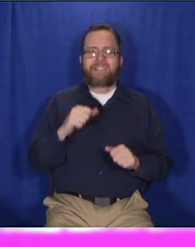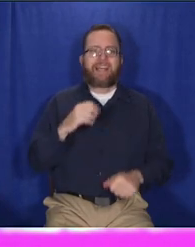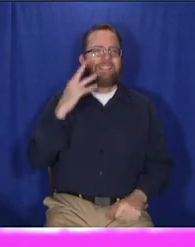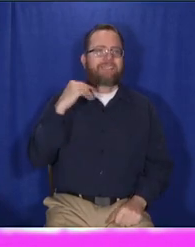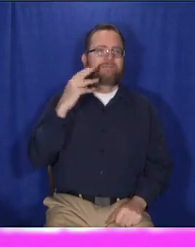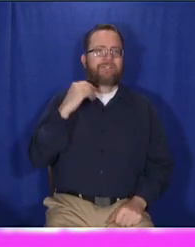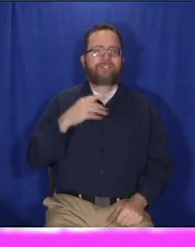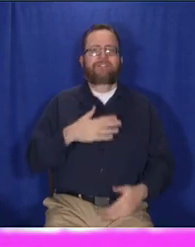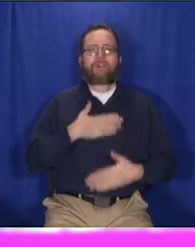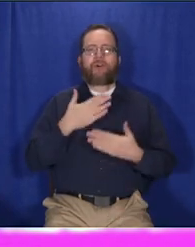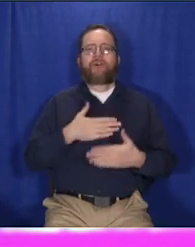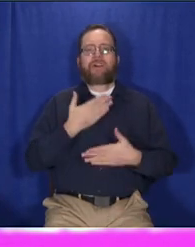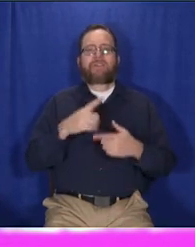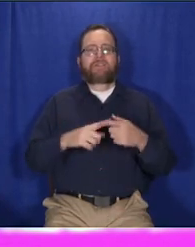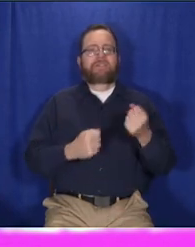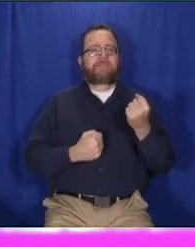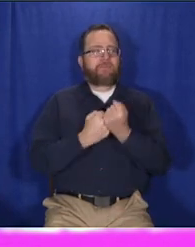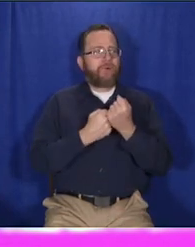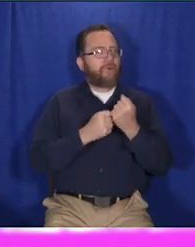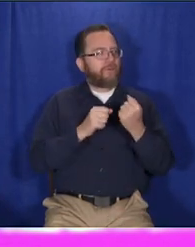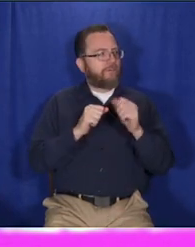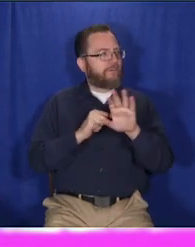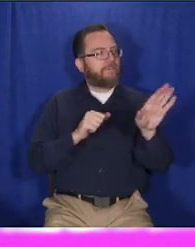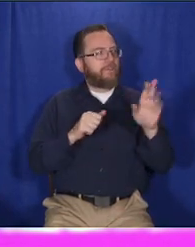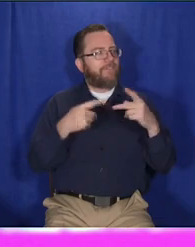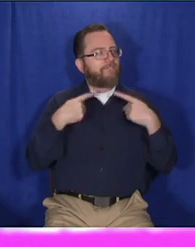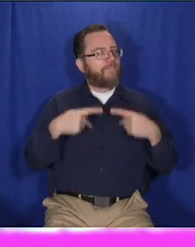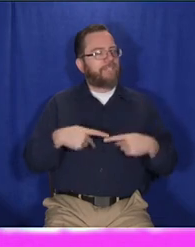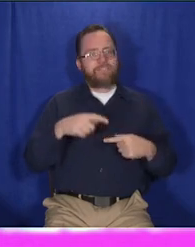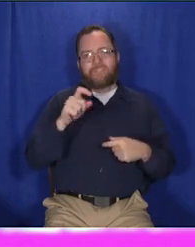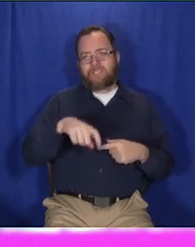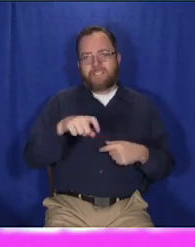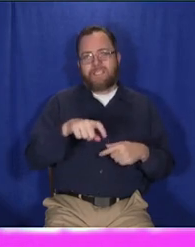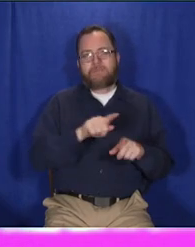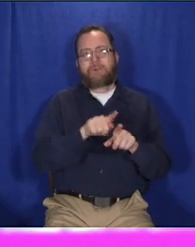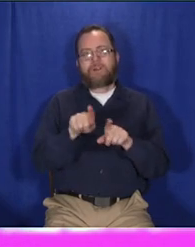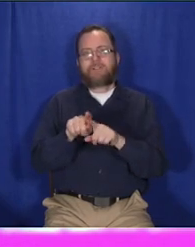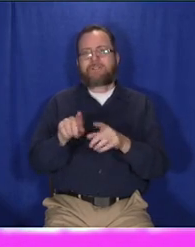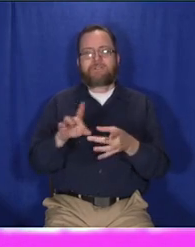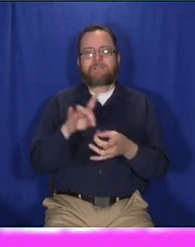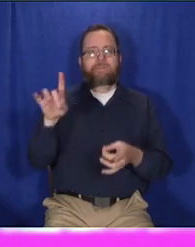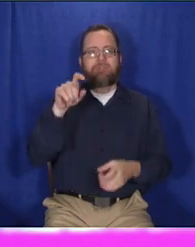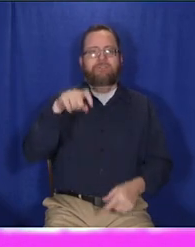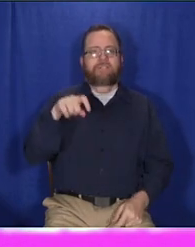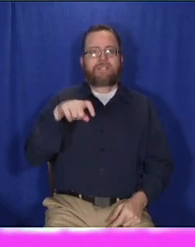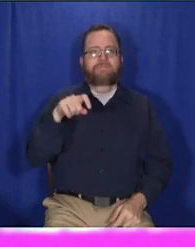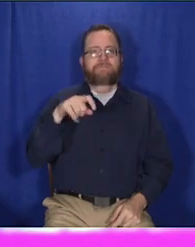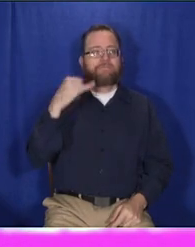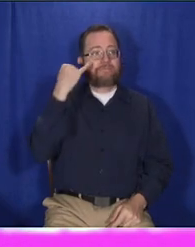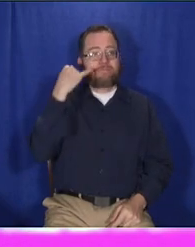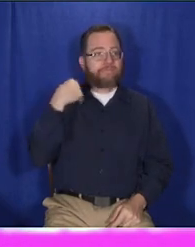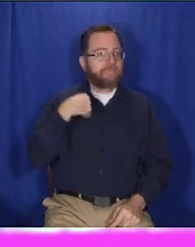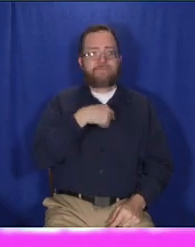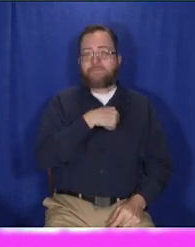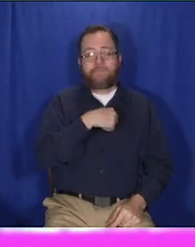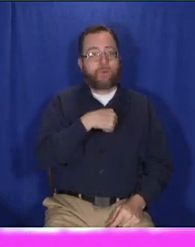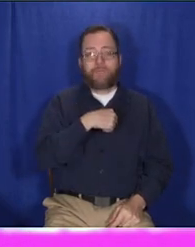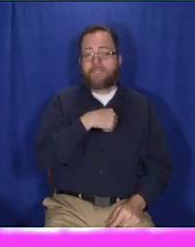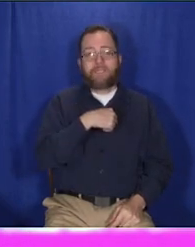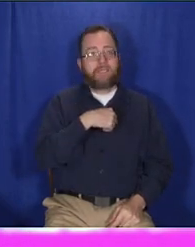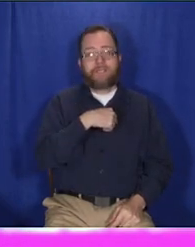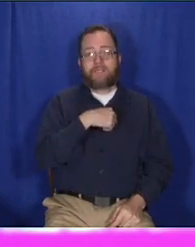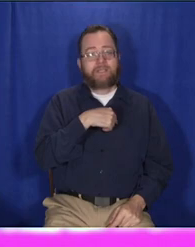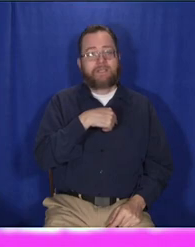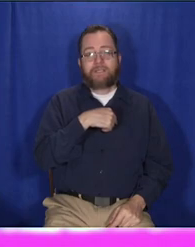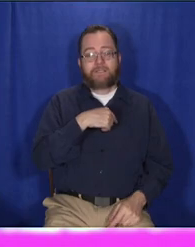of serving physical need, but ultimately also of serving spiritual need. Because if we don't, as Christians, give toward